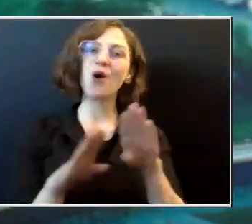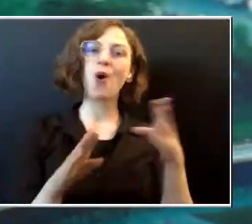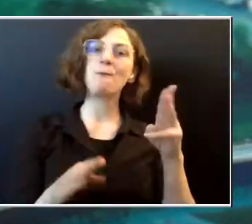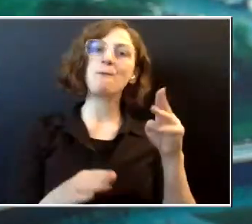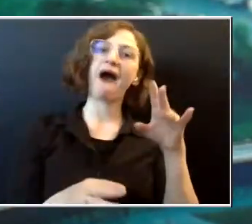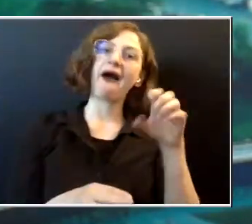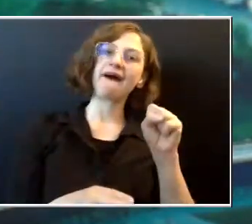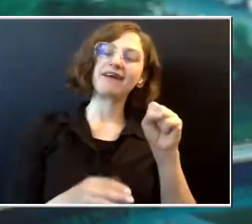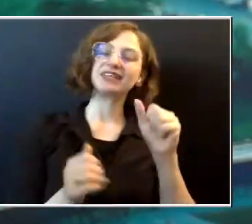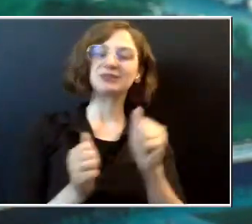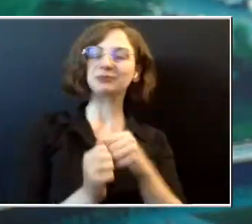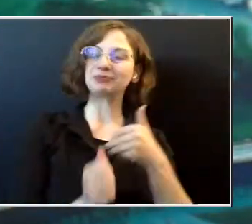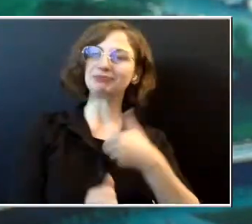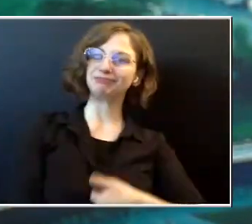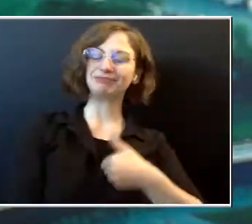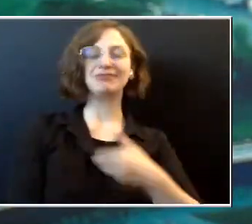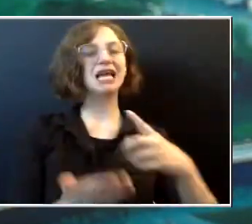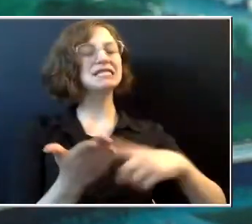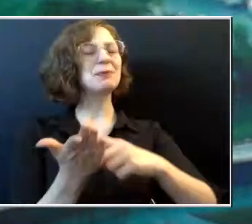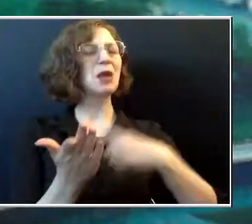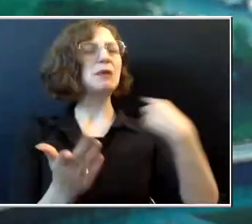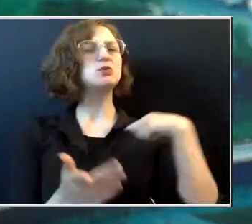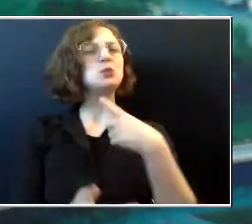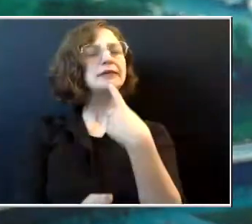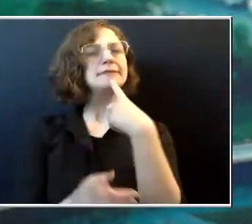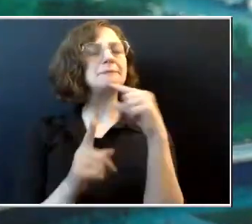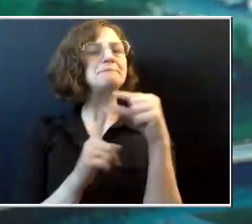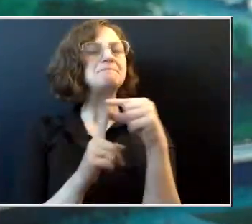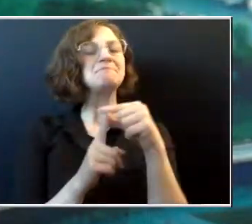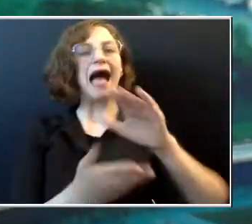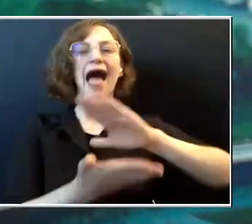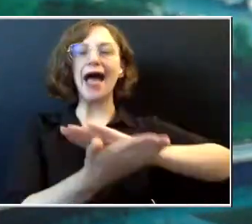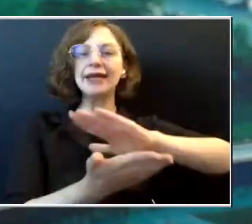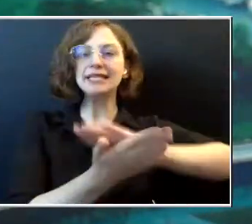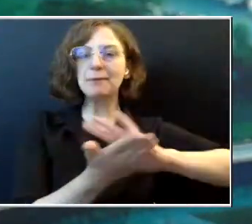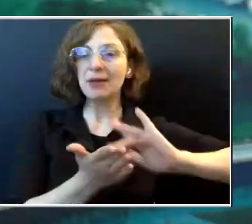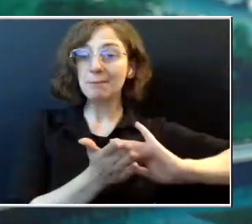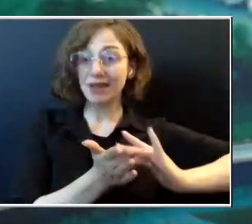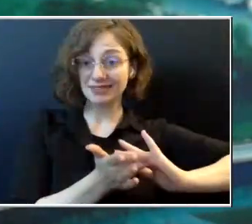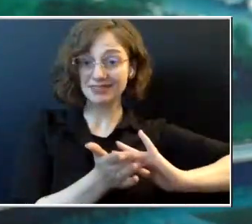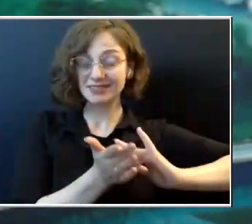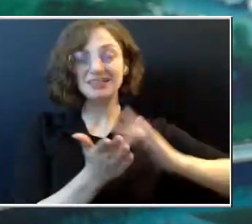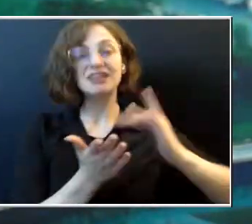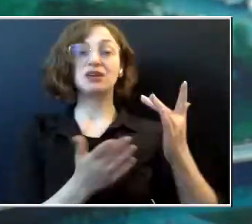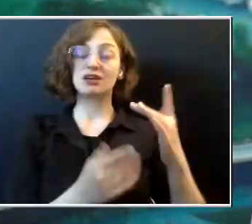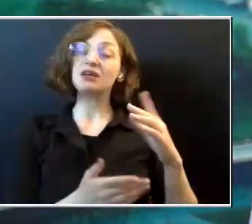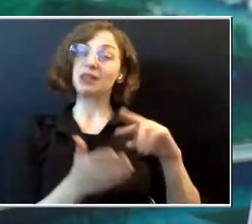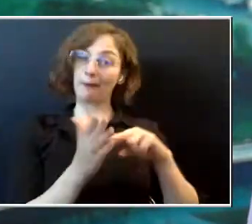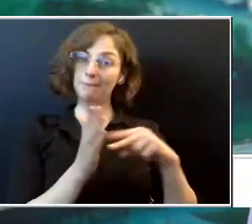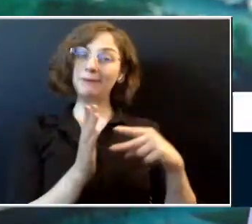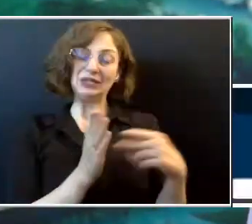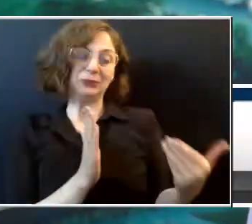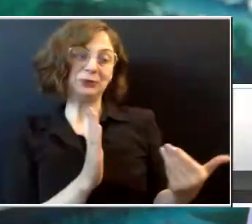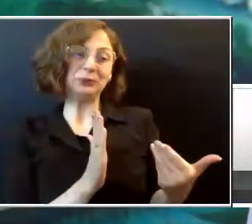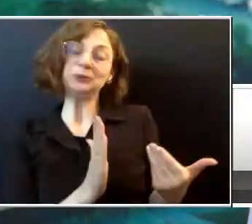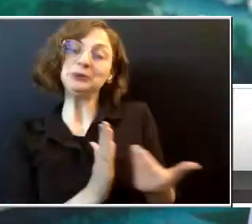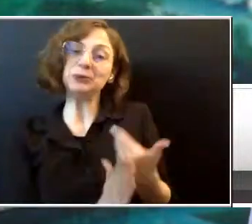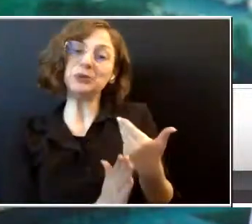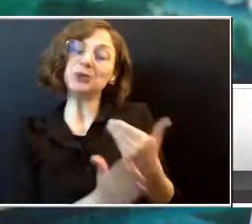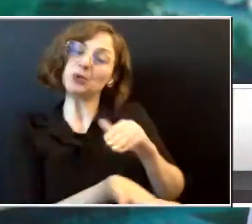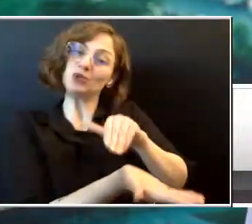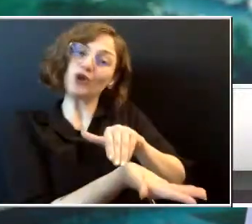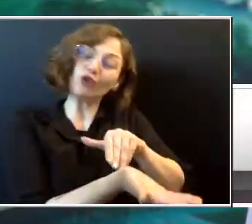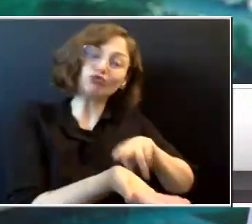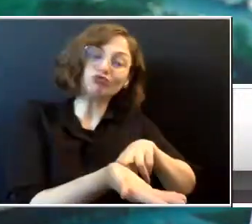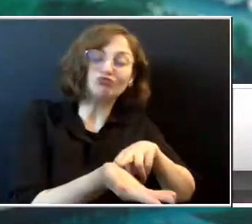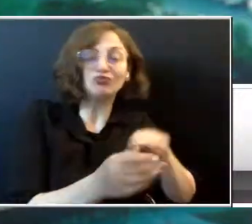phrase academic medicine. On one hand, that means the next generation of physicians and scientists who come here to train under the guidance of expert